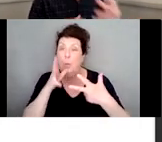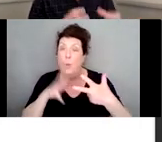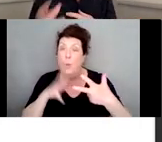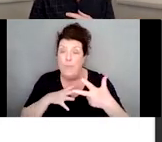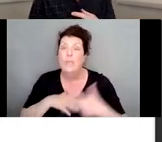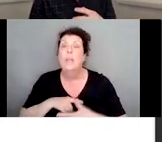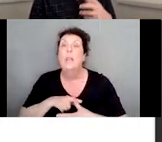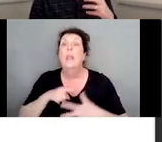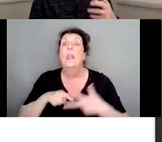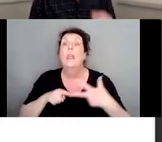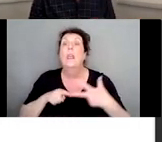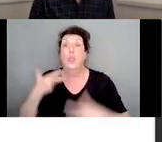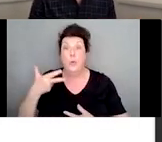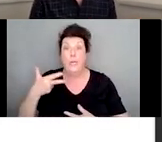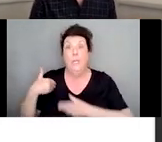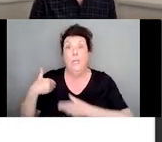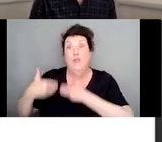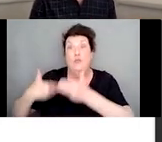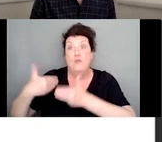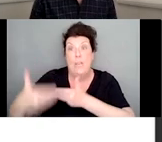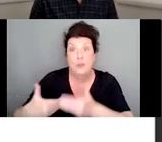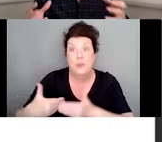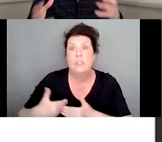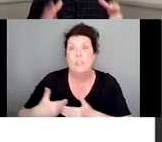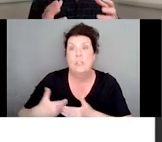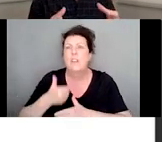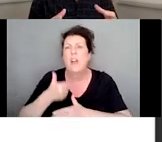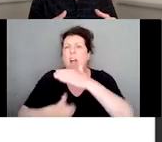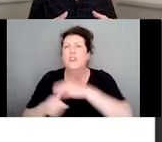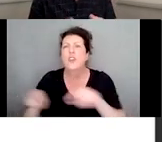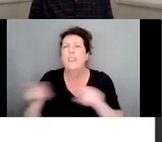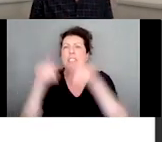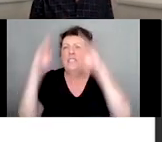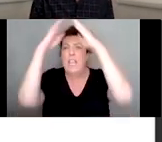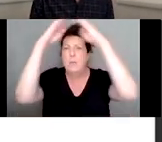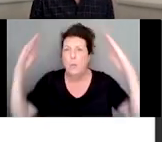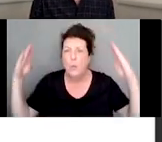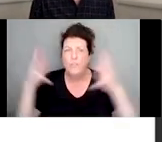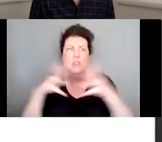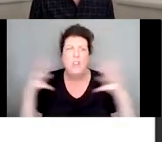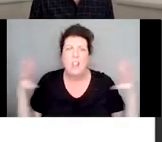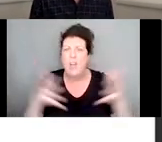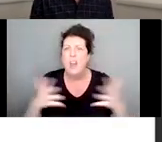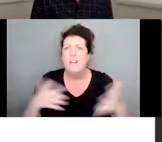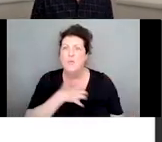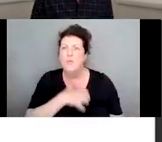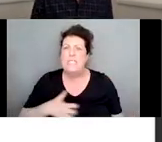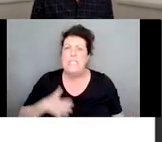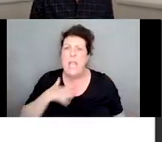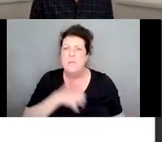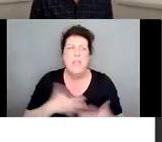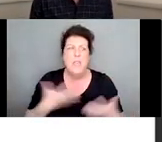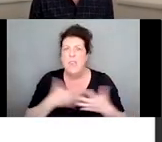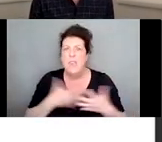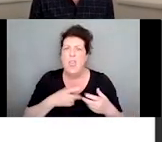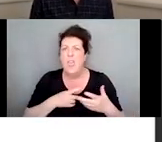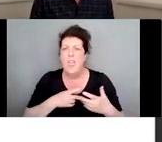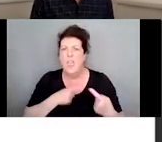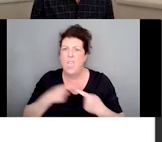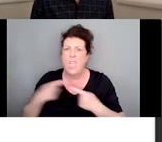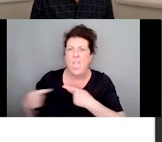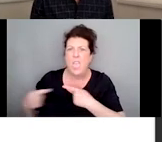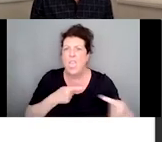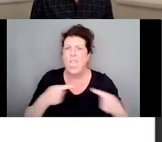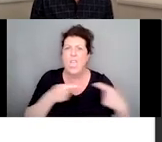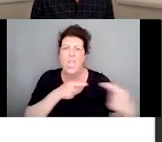lot of resentment and how are they going to cut a path ahead and what that, and what is that going to look like?